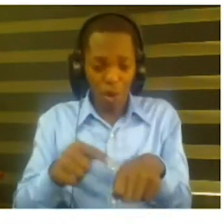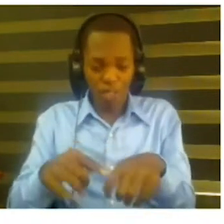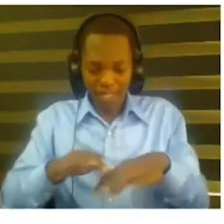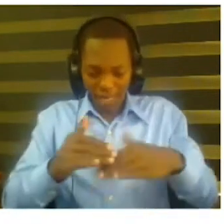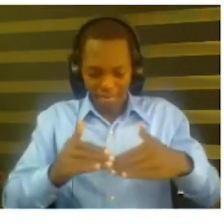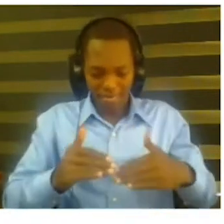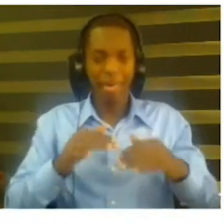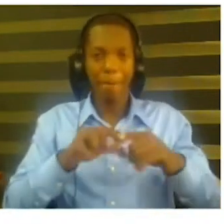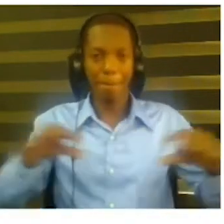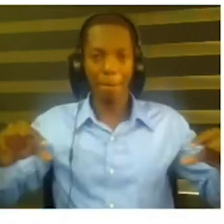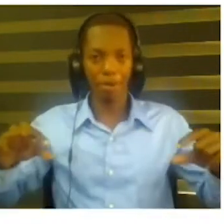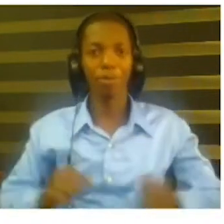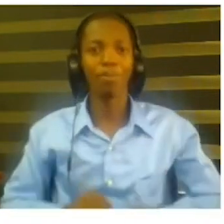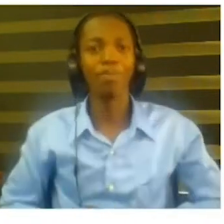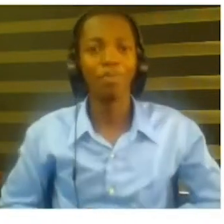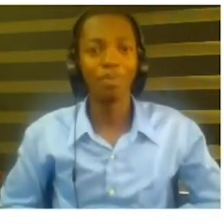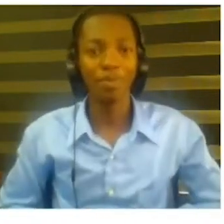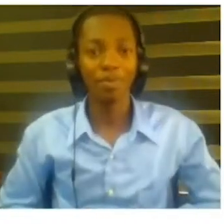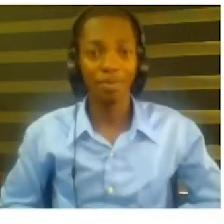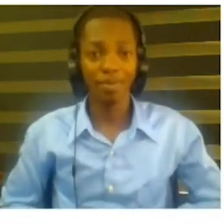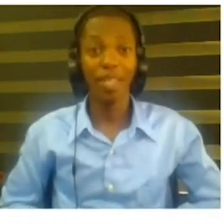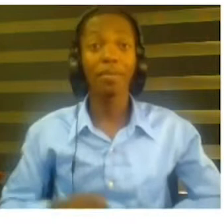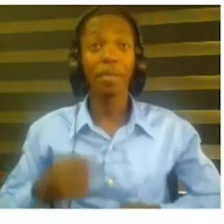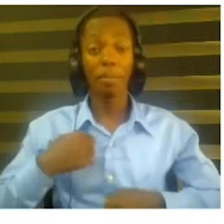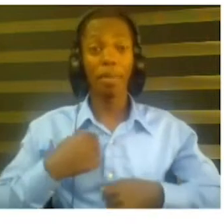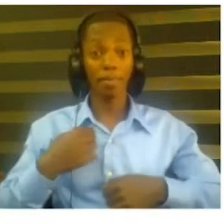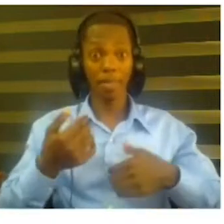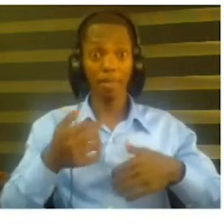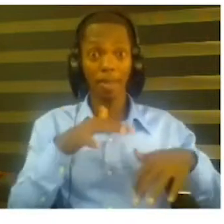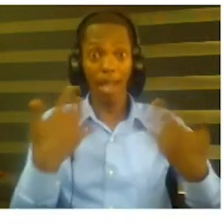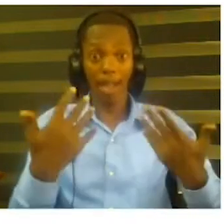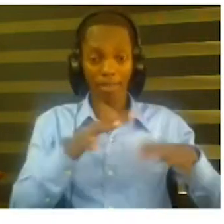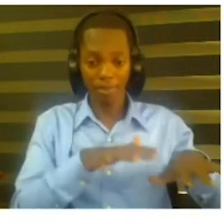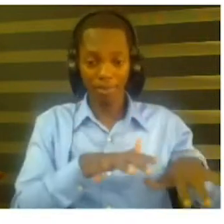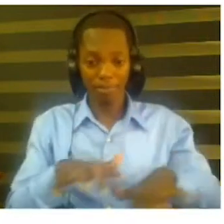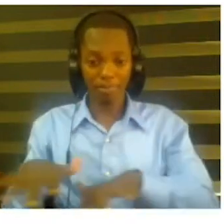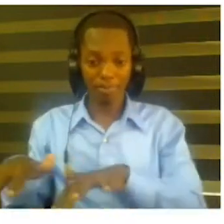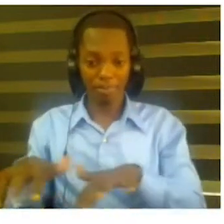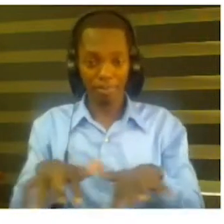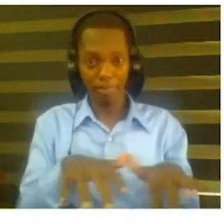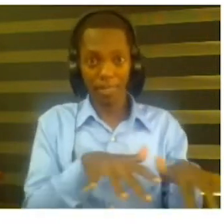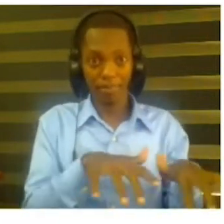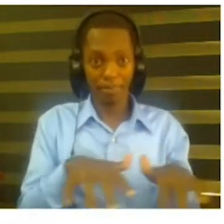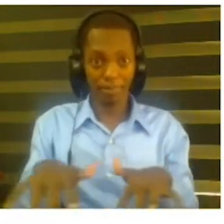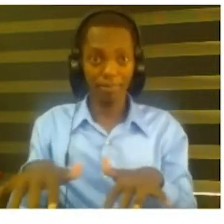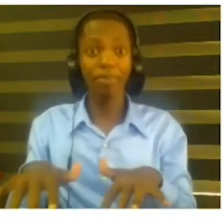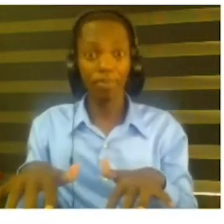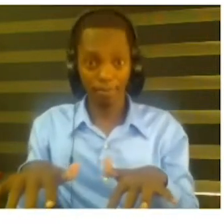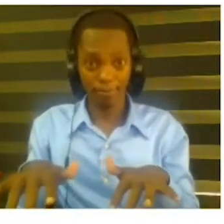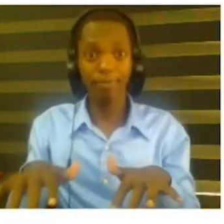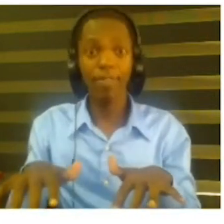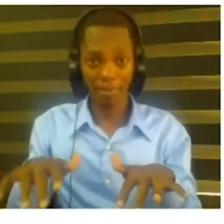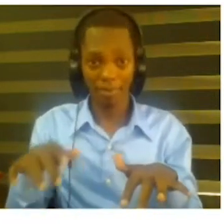I run my fingers over the dots, and I have an assistant here who's